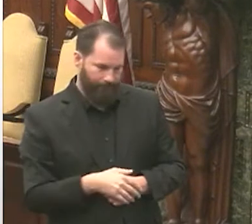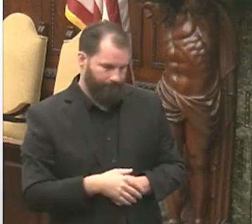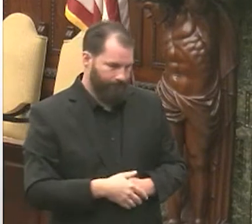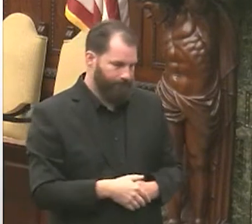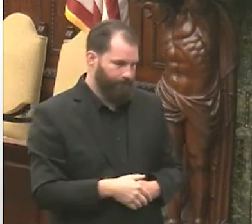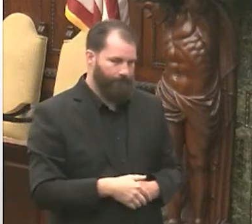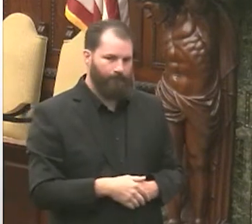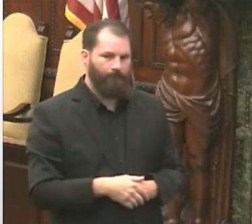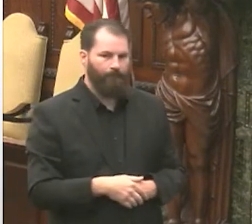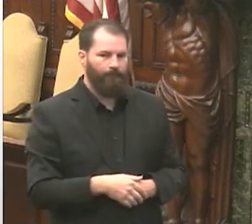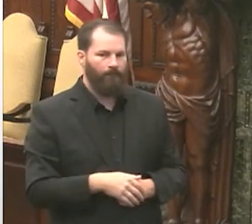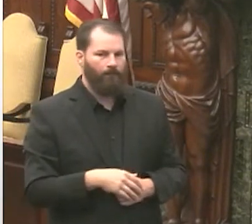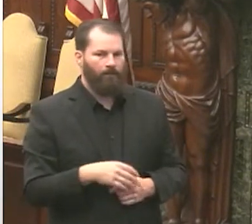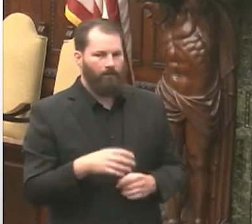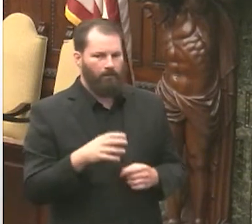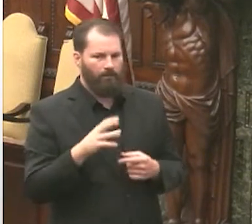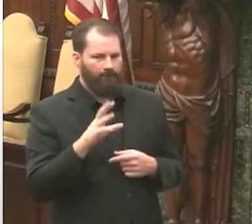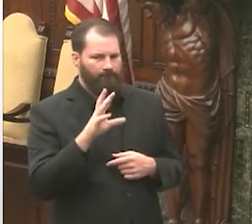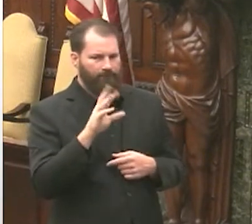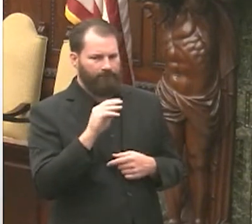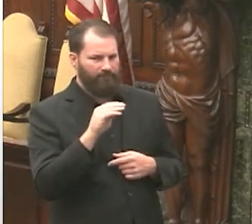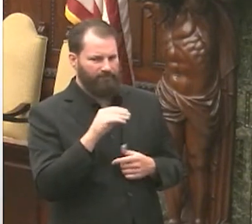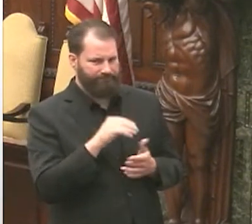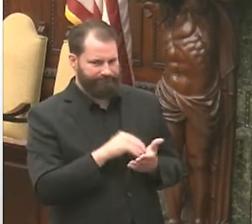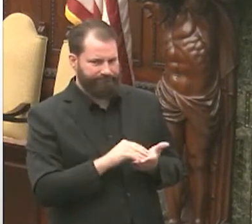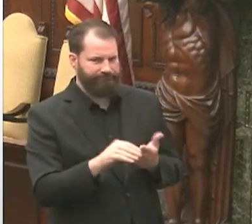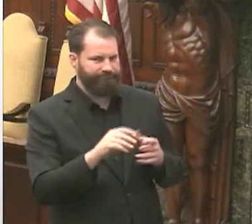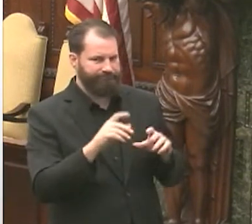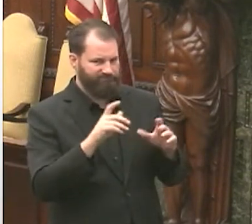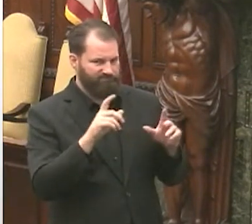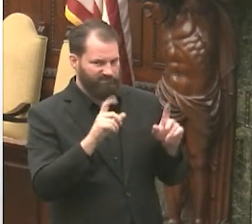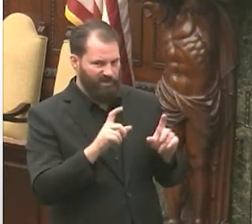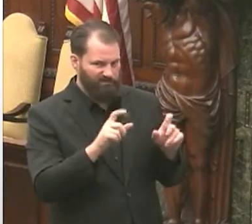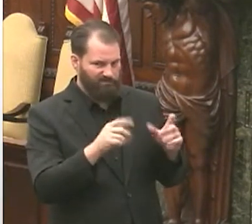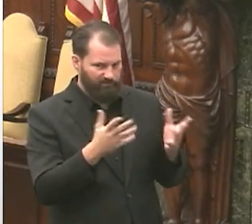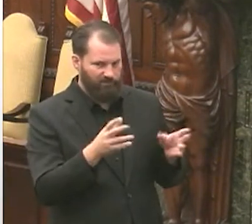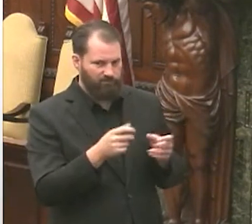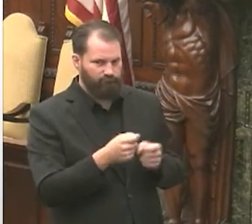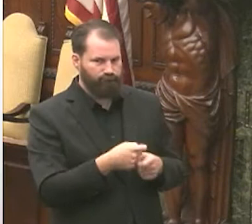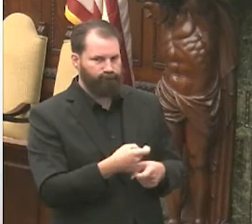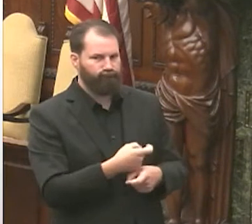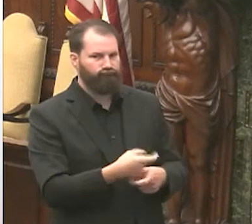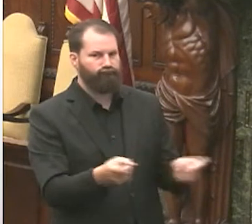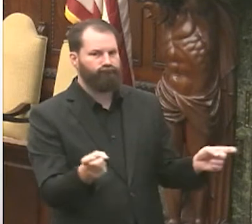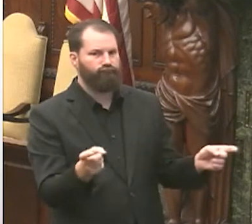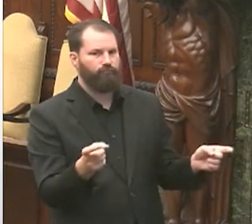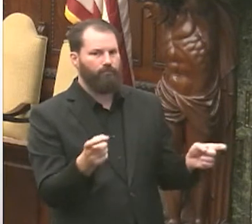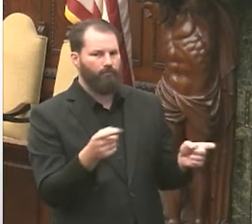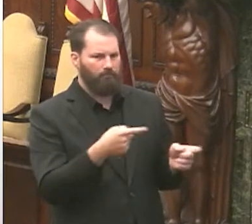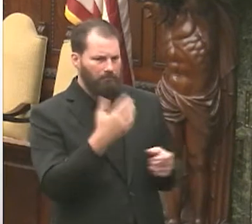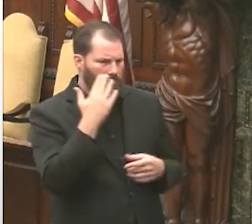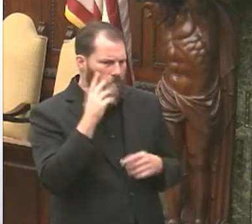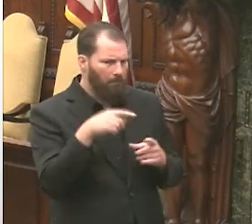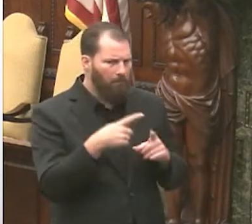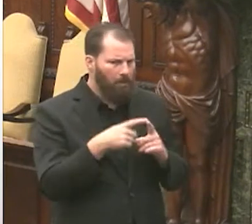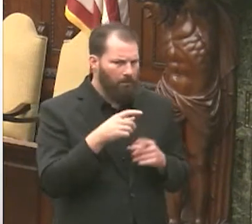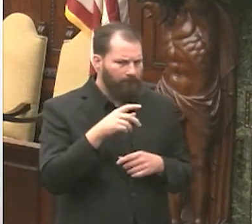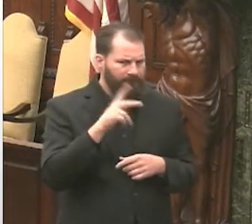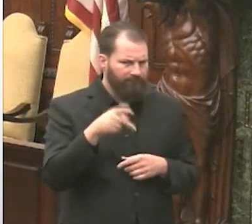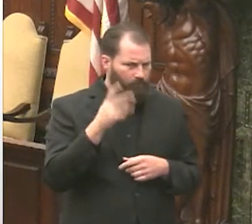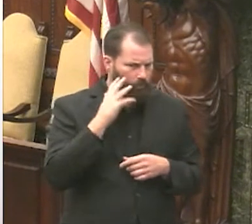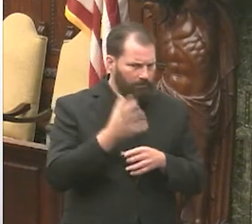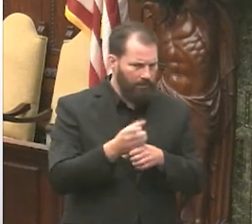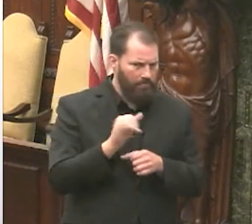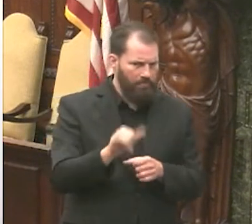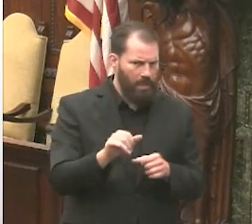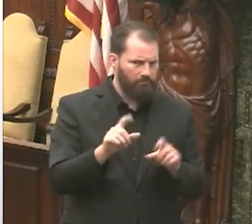million tests being distributed. Are you aware of when Philadelphia will get its version of that test?